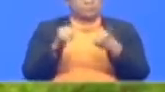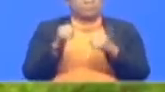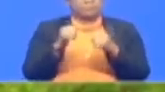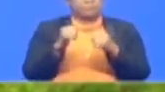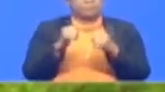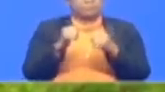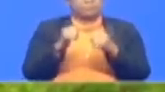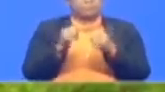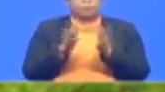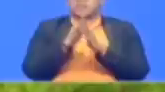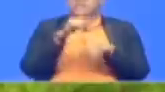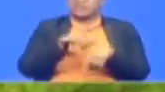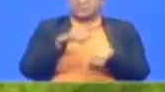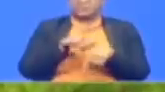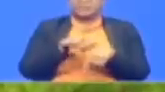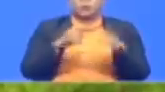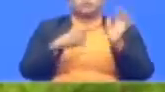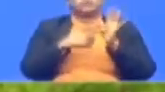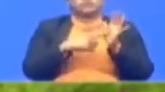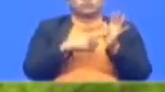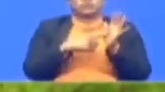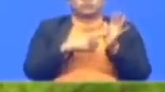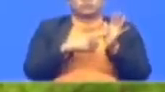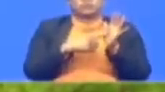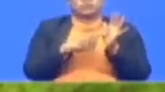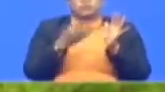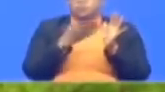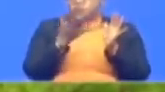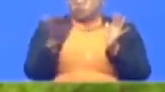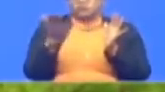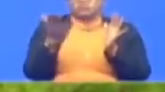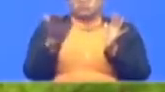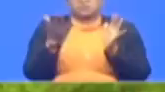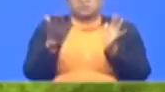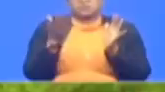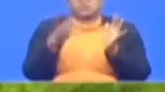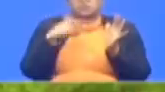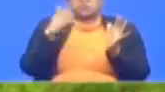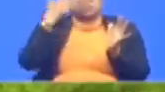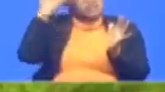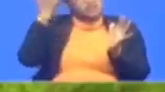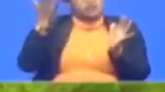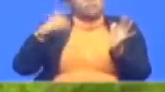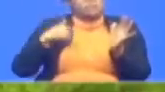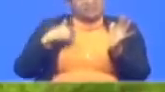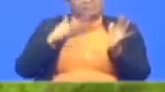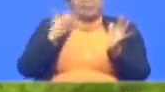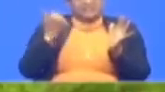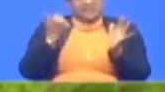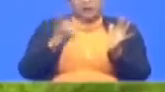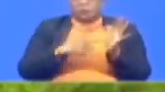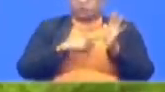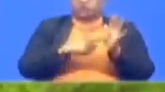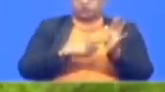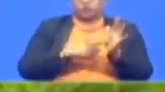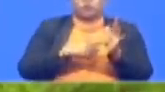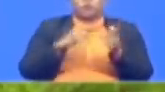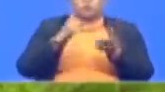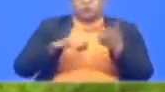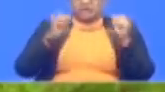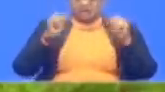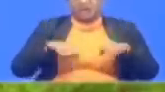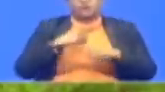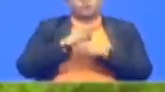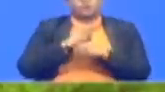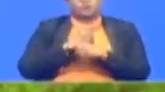With the time, I'm going to show those who didn't know me better, I'm going to show them what I'm capable of